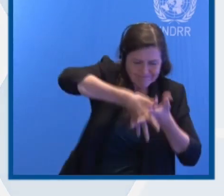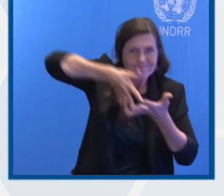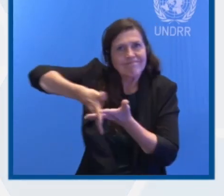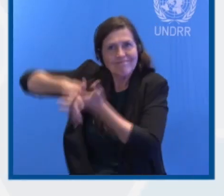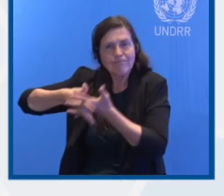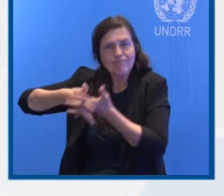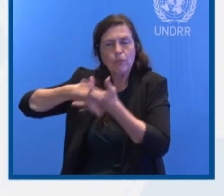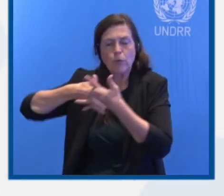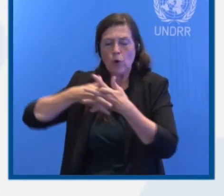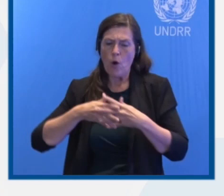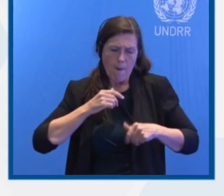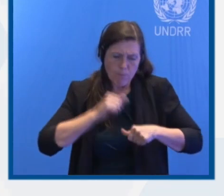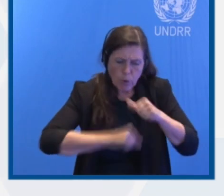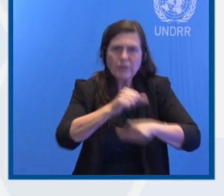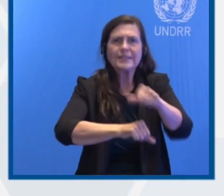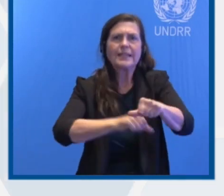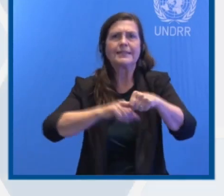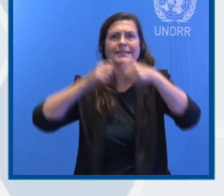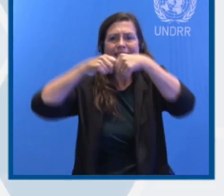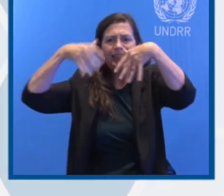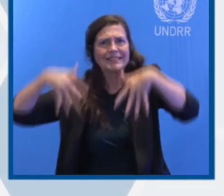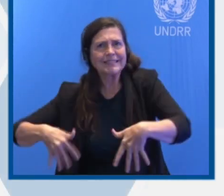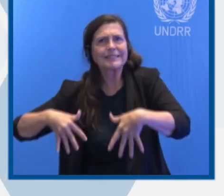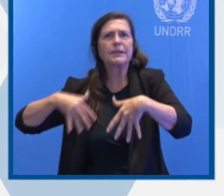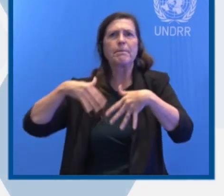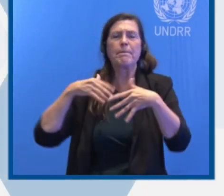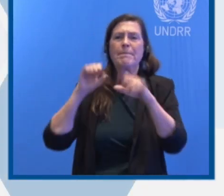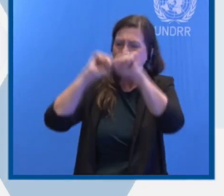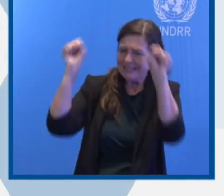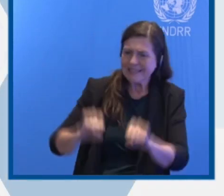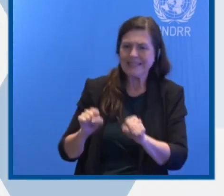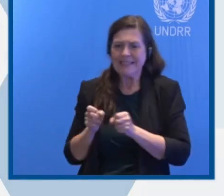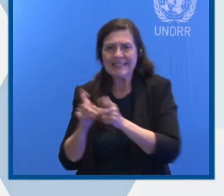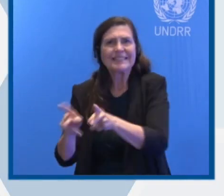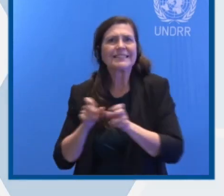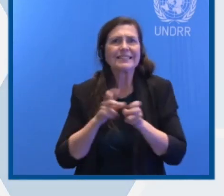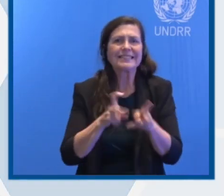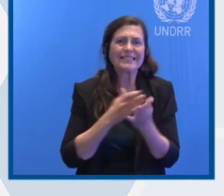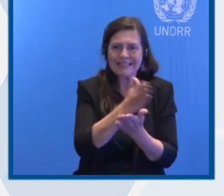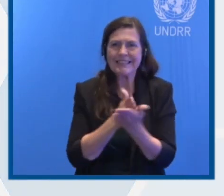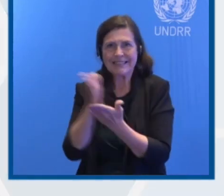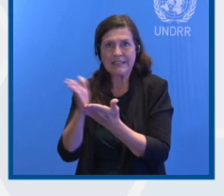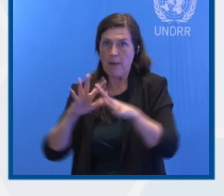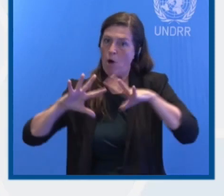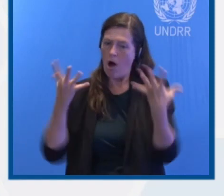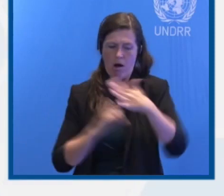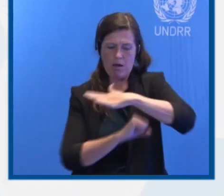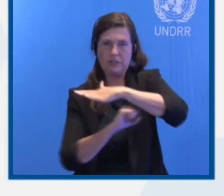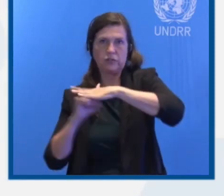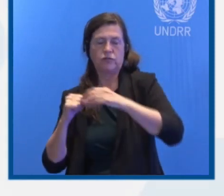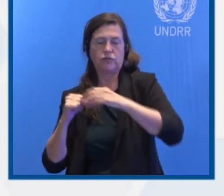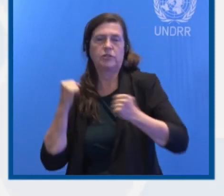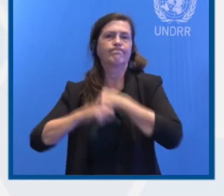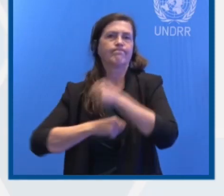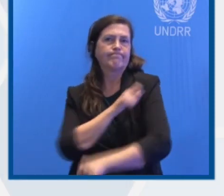6 principles that we talked about, really have to keep pace with the pace at which infrastructure is being built. So that's a challenge,